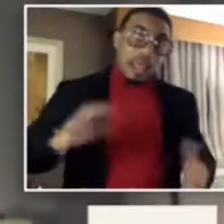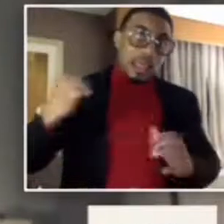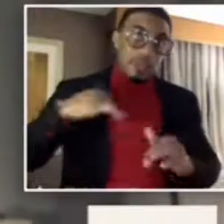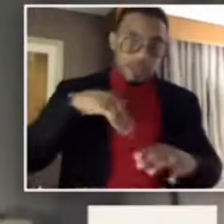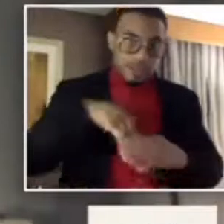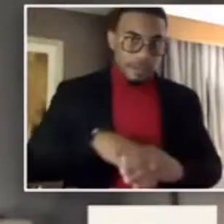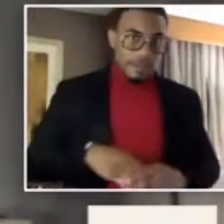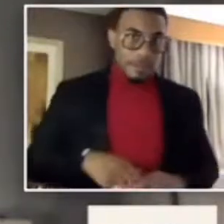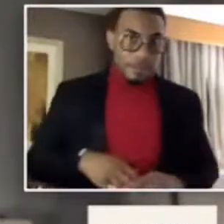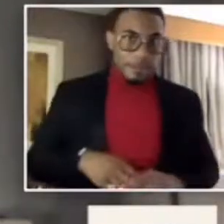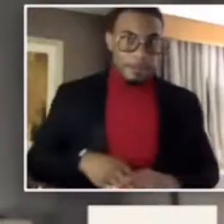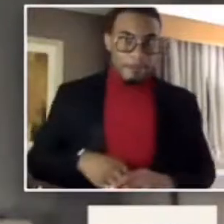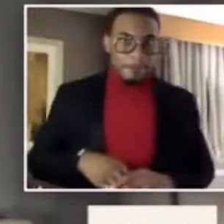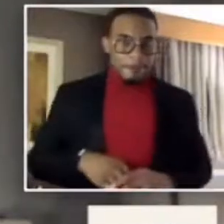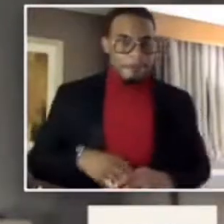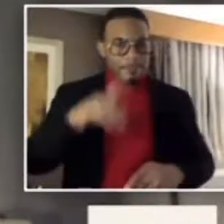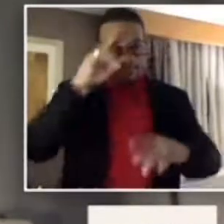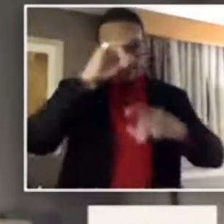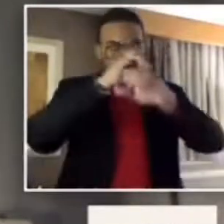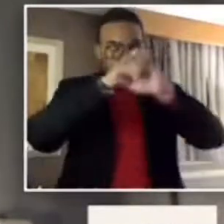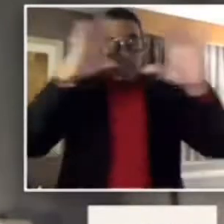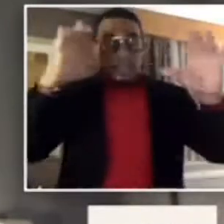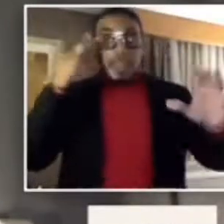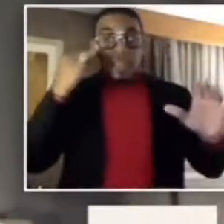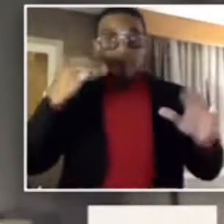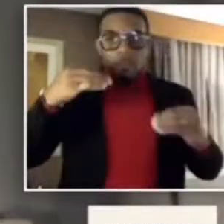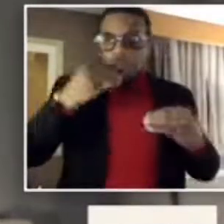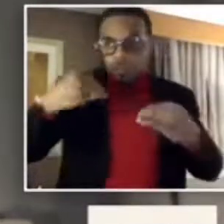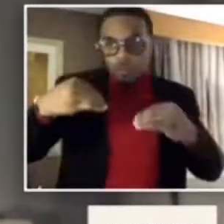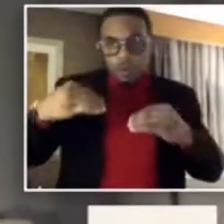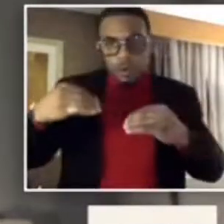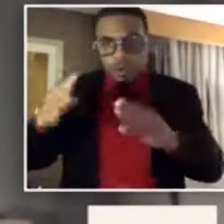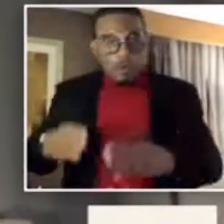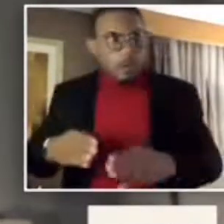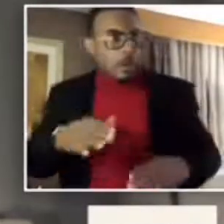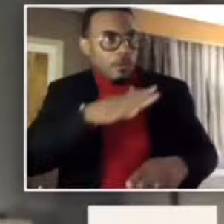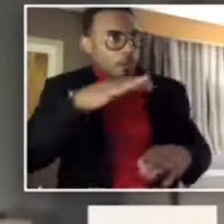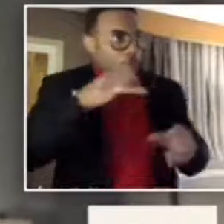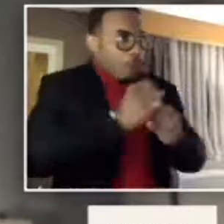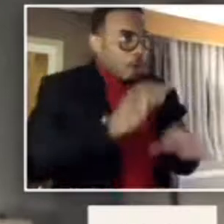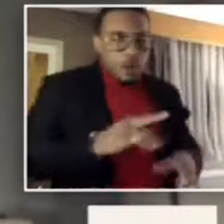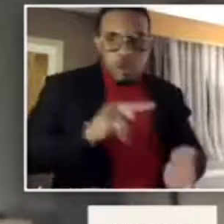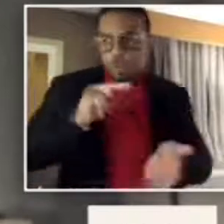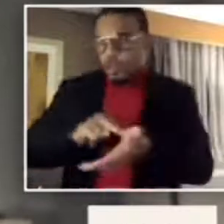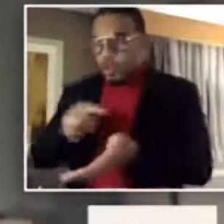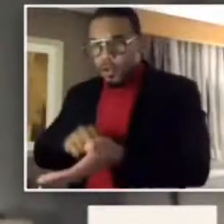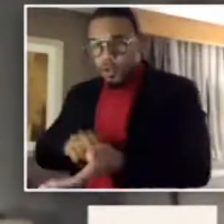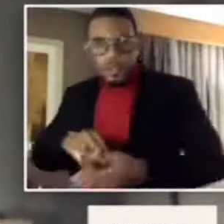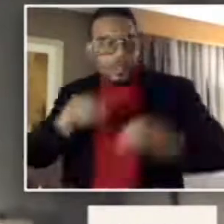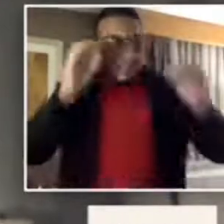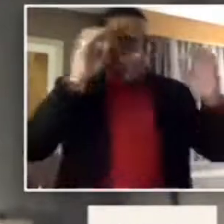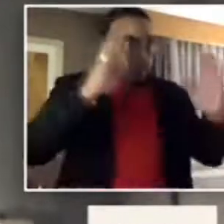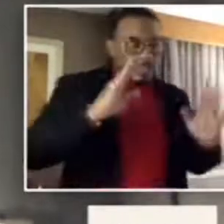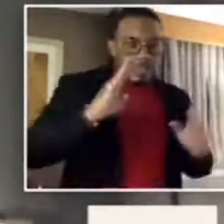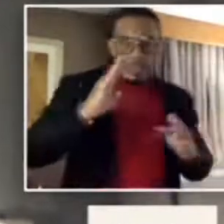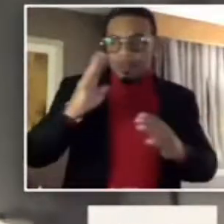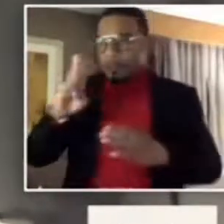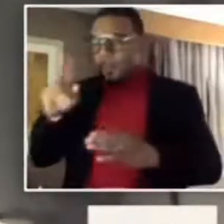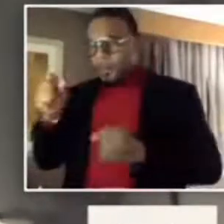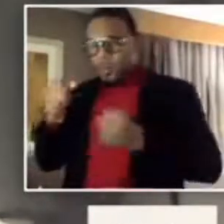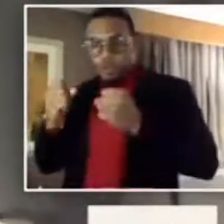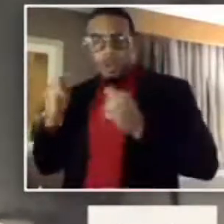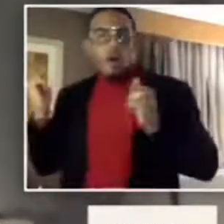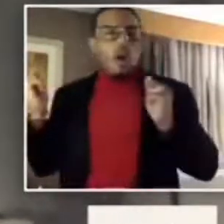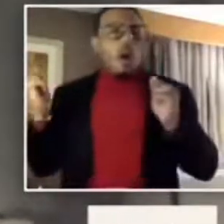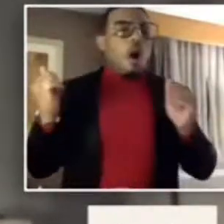in. Imagine if the grocery store clerks, the farm workers, the nurses, the teachers, the bus drivers, and all the